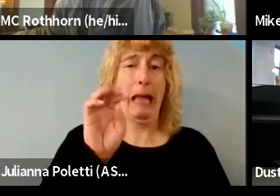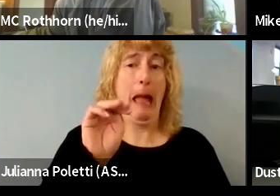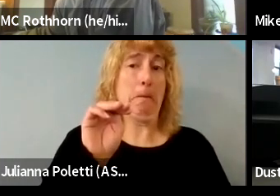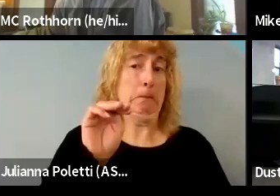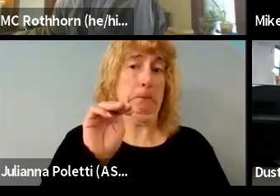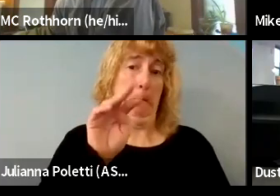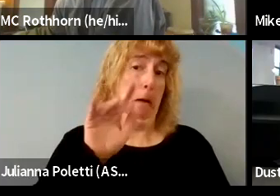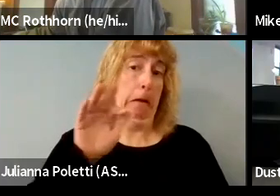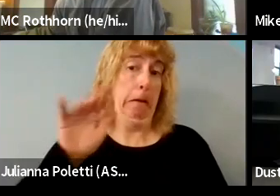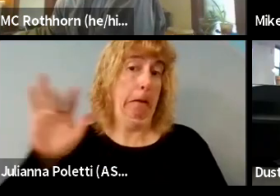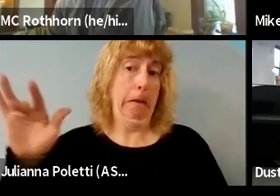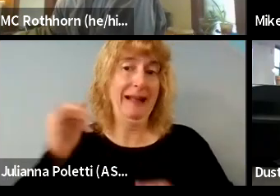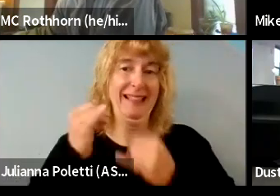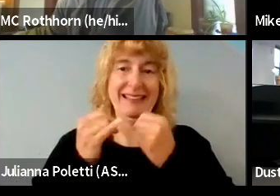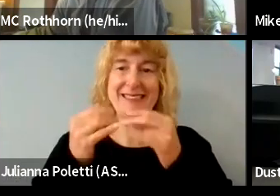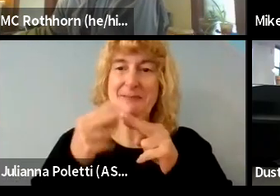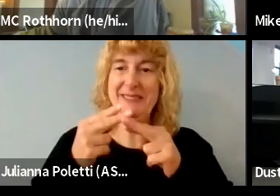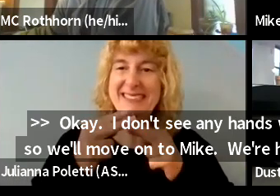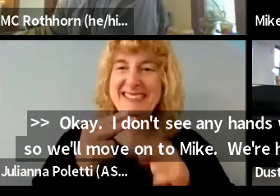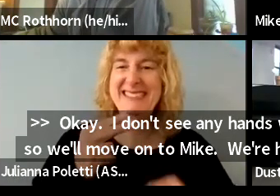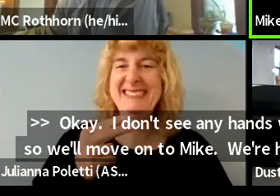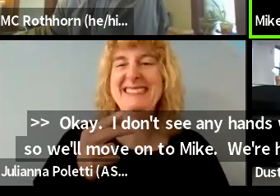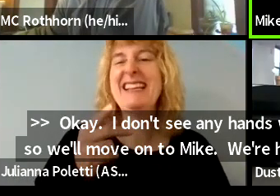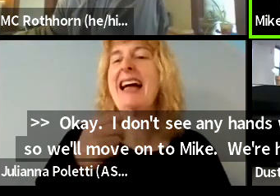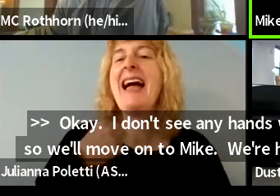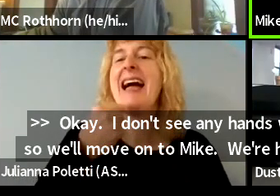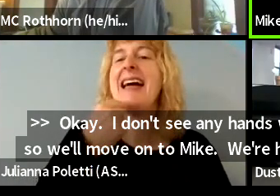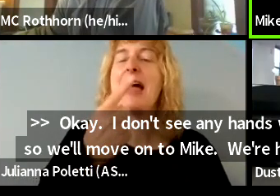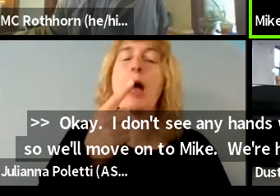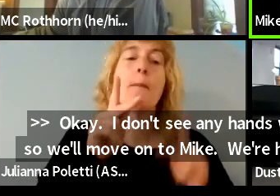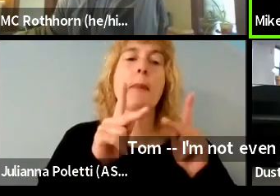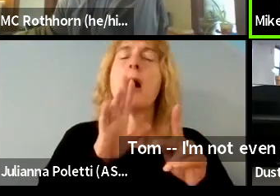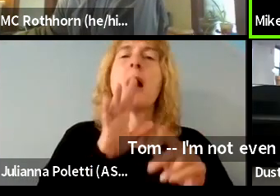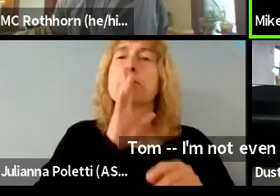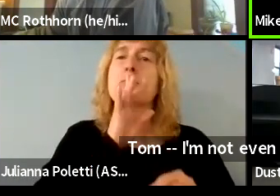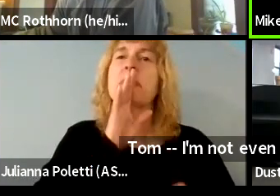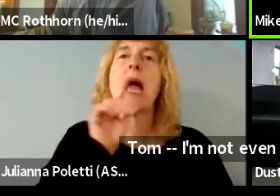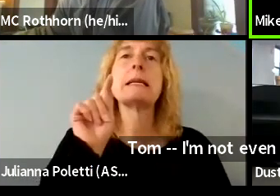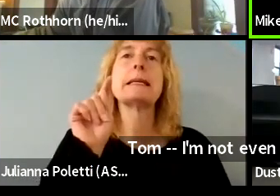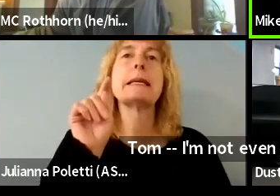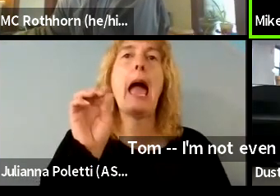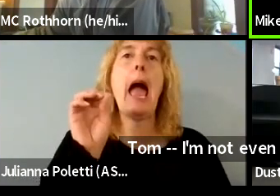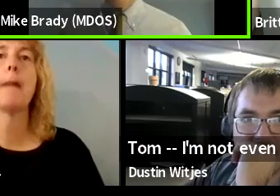As I tell So, people, it's pronounced Tom.